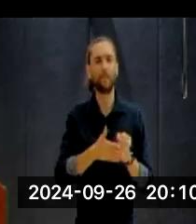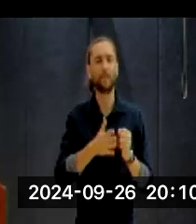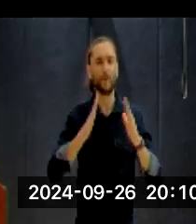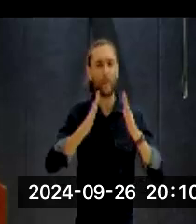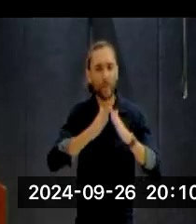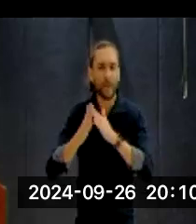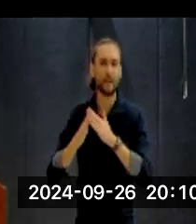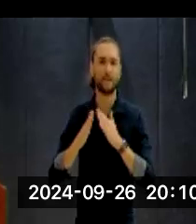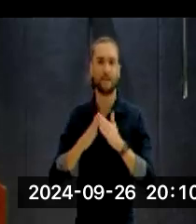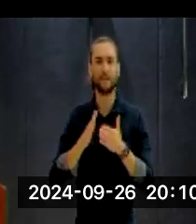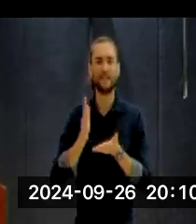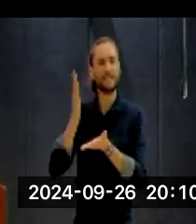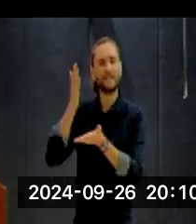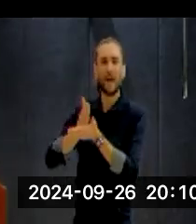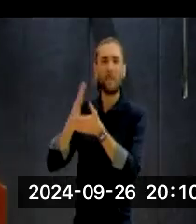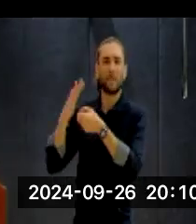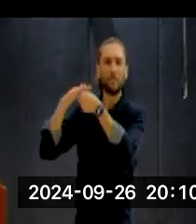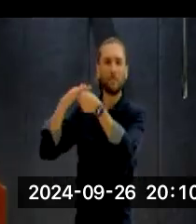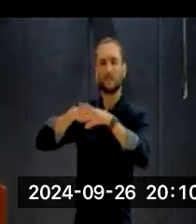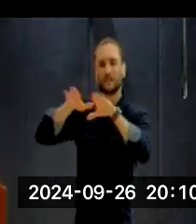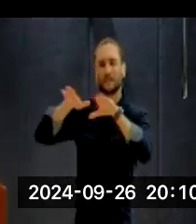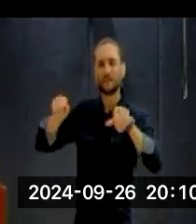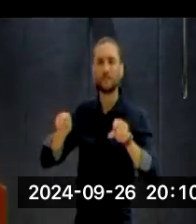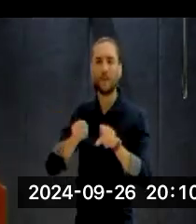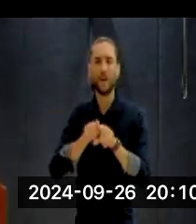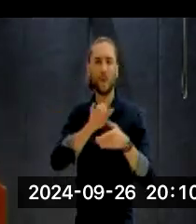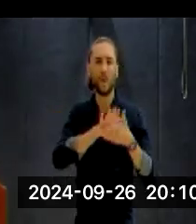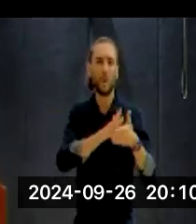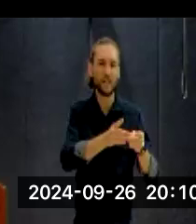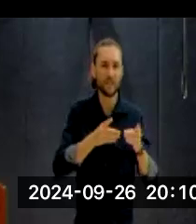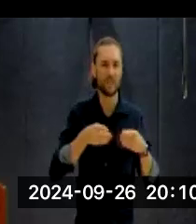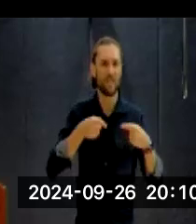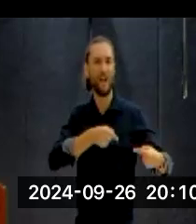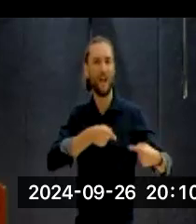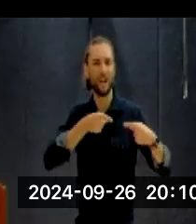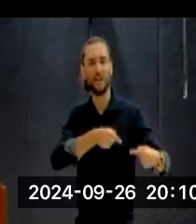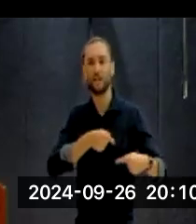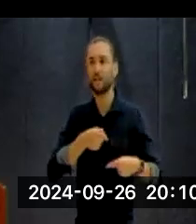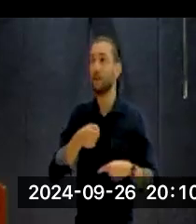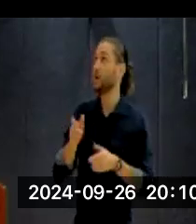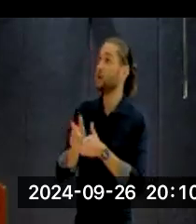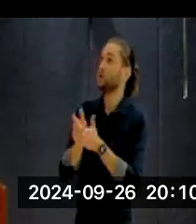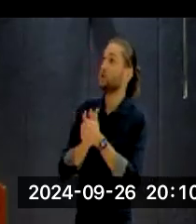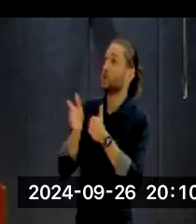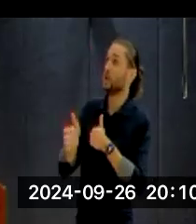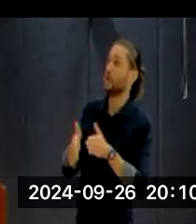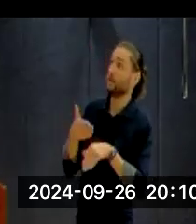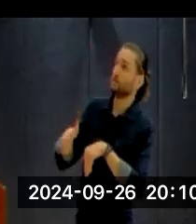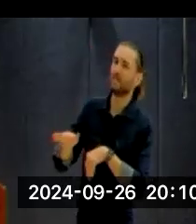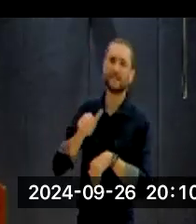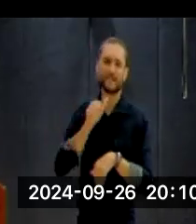these oppressive systems, such as school districts, from fighting us, saying the attorneys, because that's not how you treat a human being. Thank